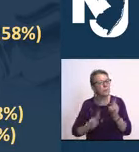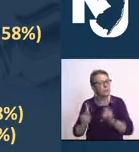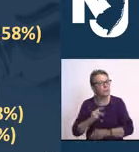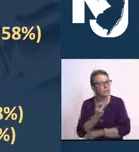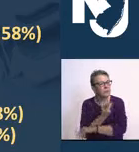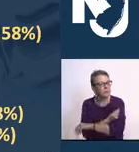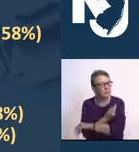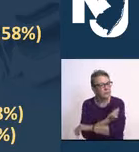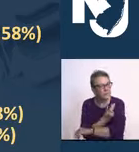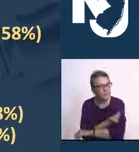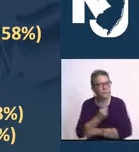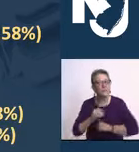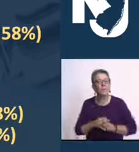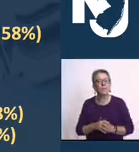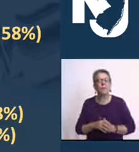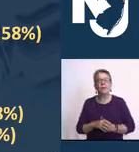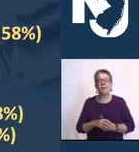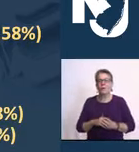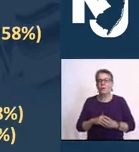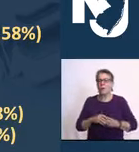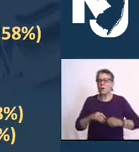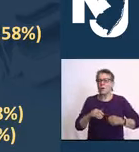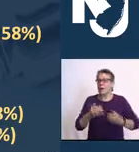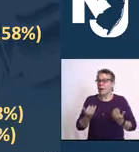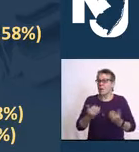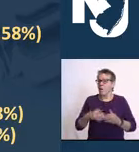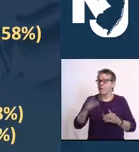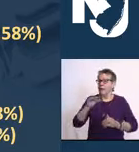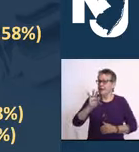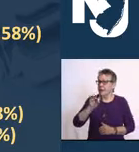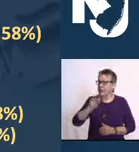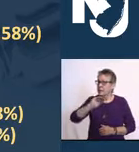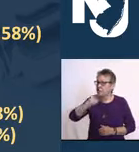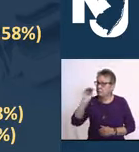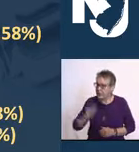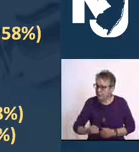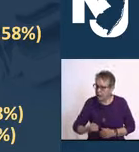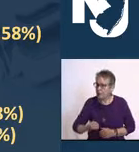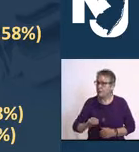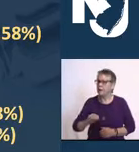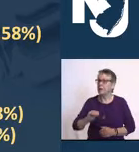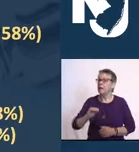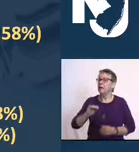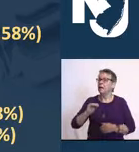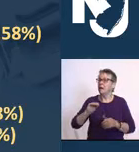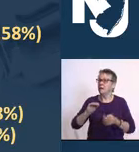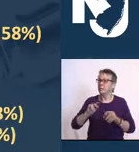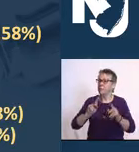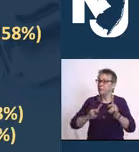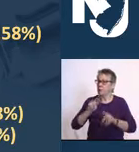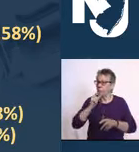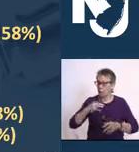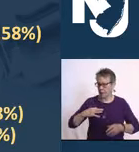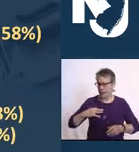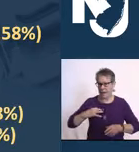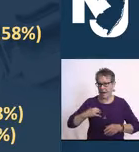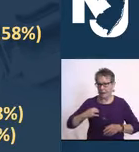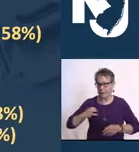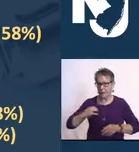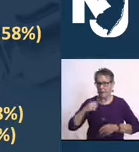milestone, and today more than 90% of all eligible residents have now received at least their first